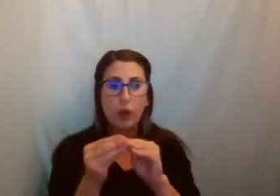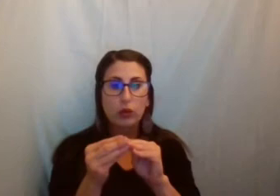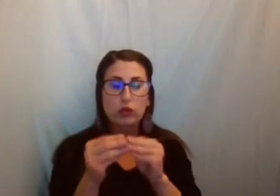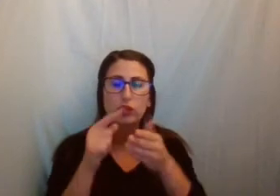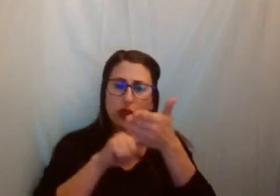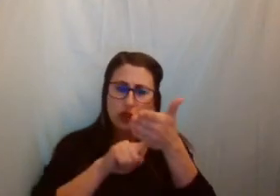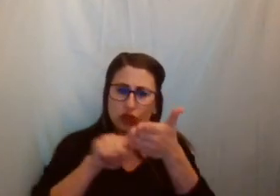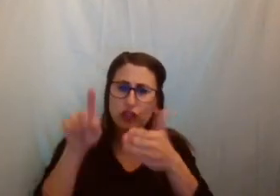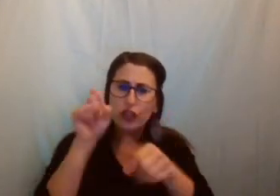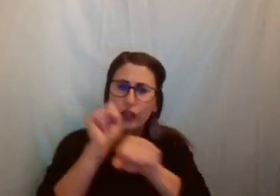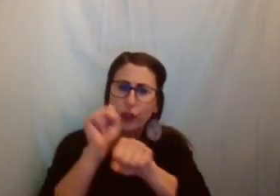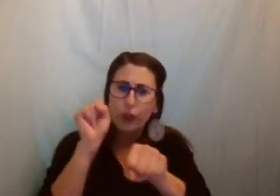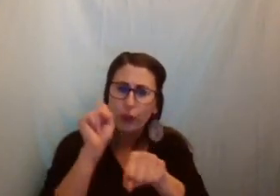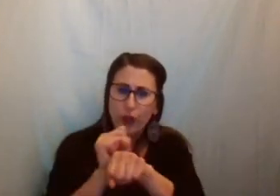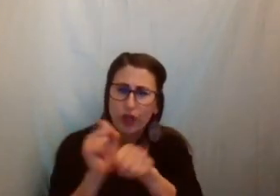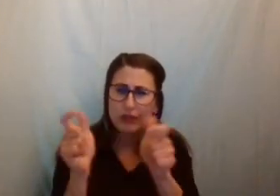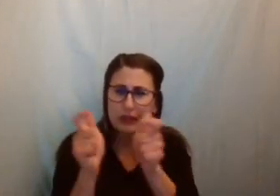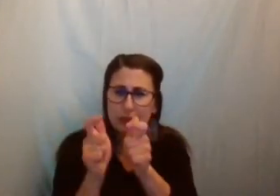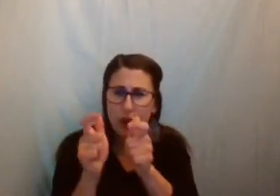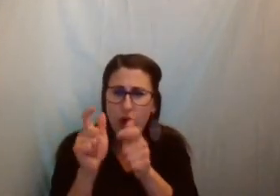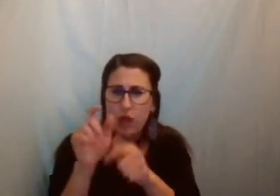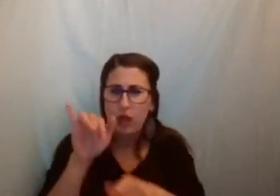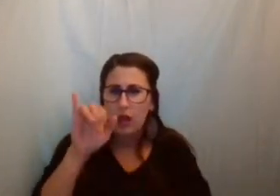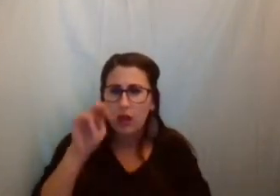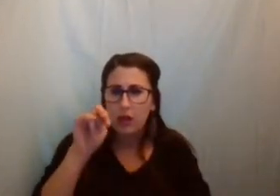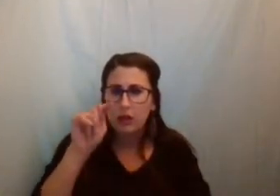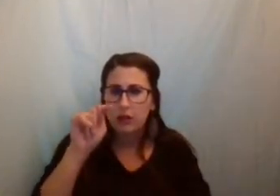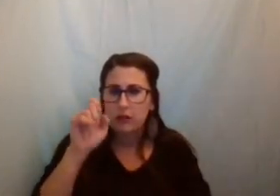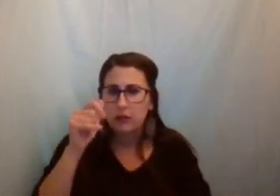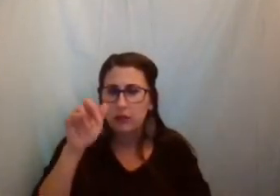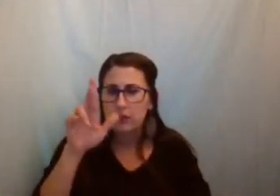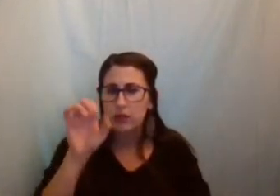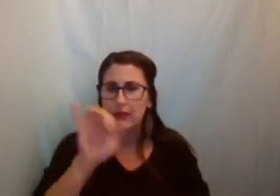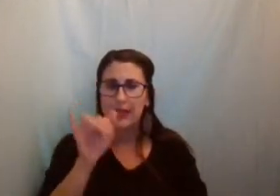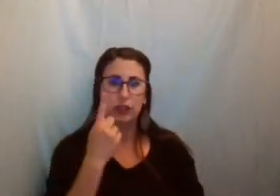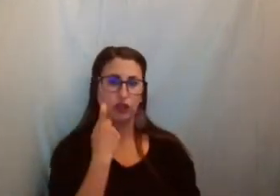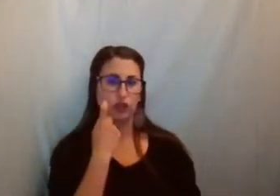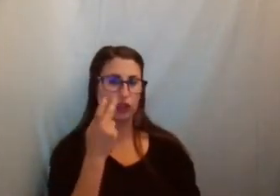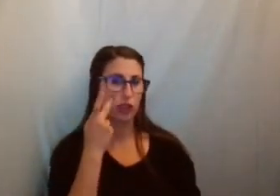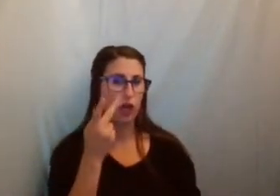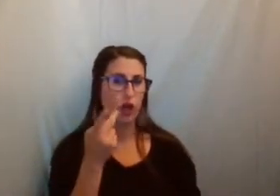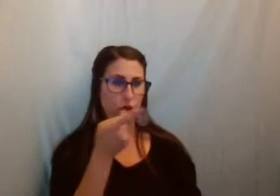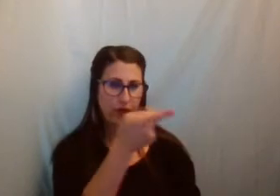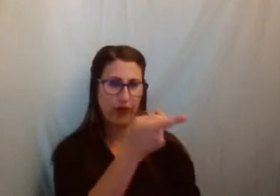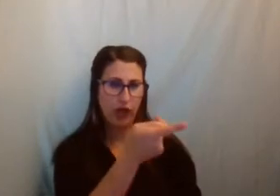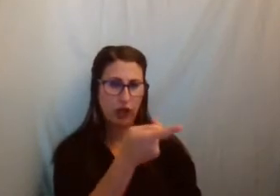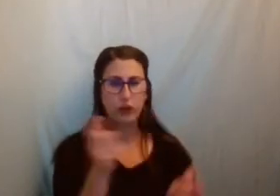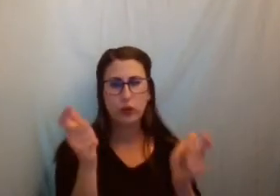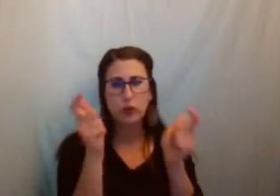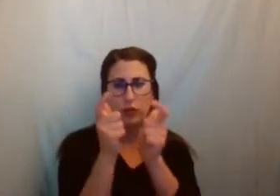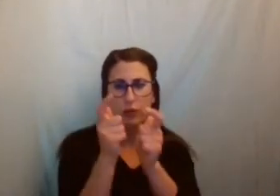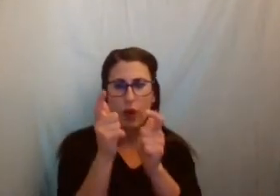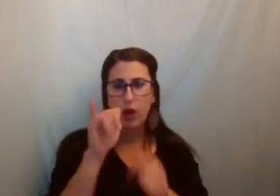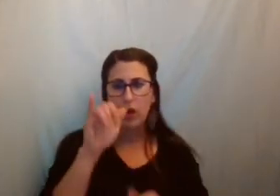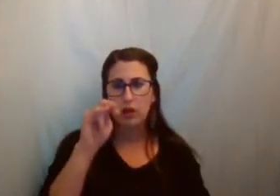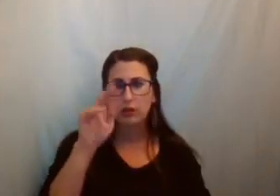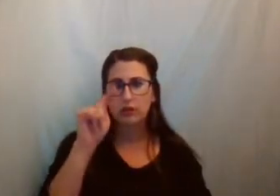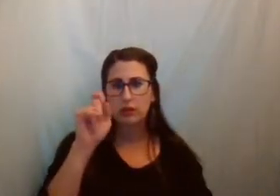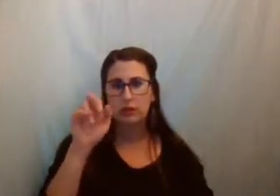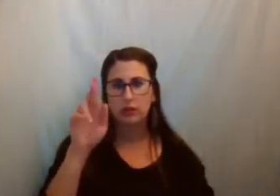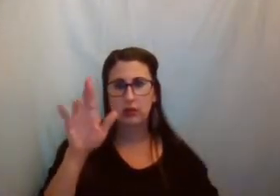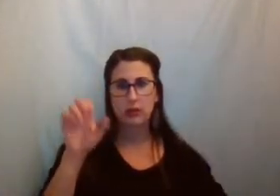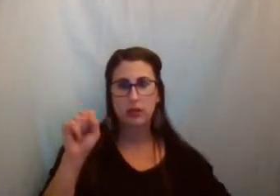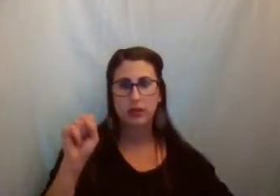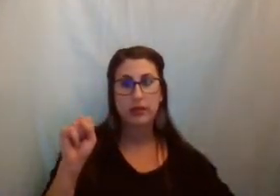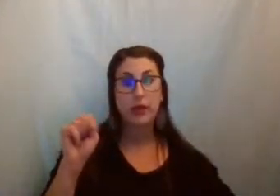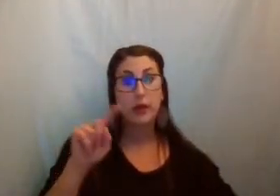use a jar to check your work for smaller integers, like the ones that we just saw right here. These are smaller integers,